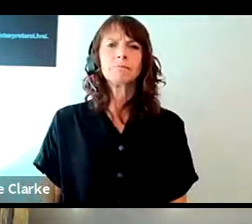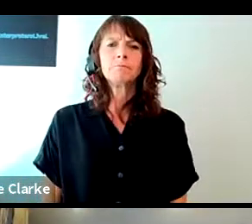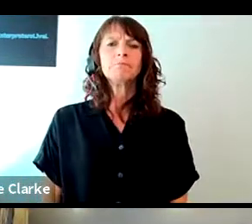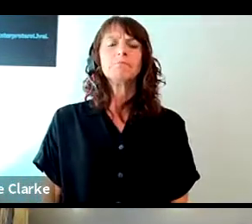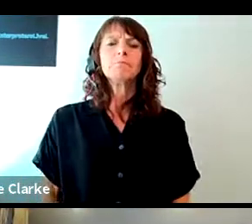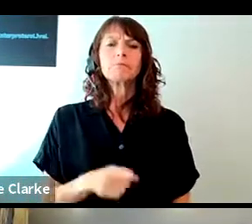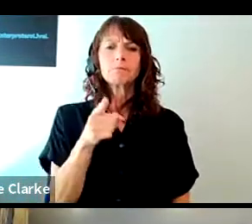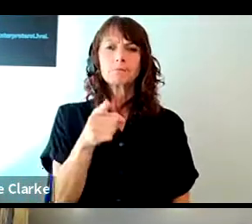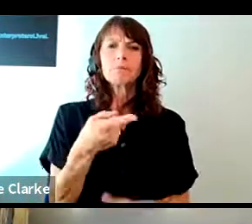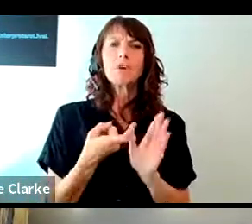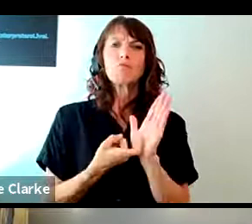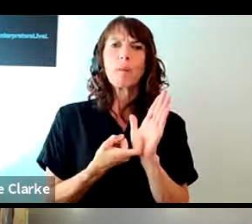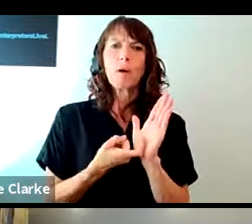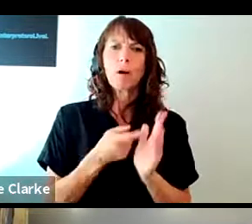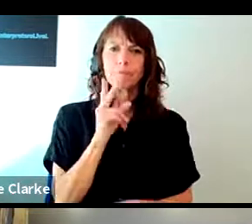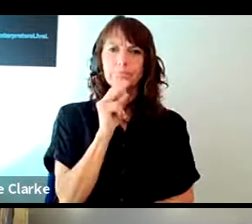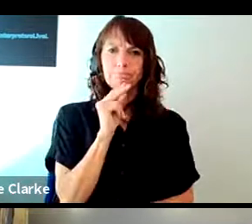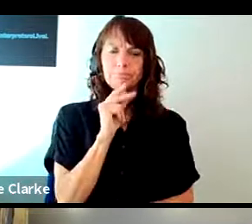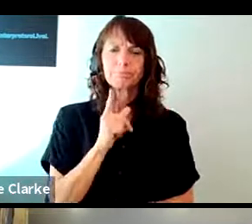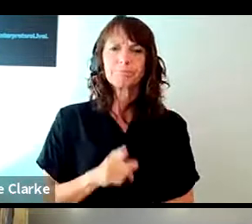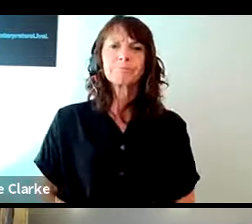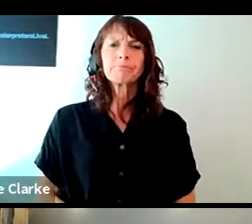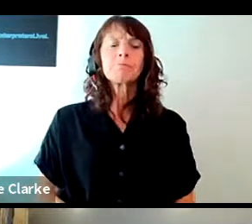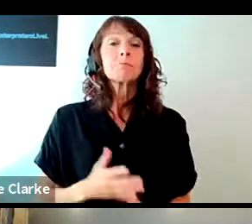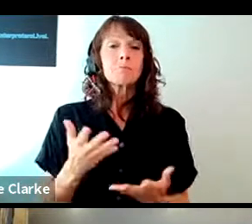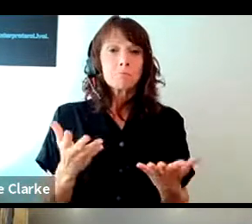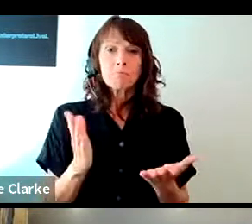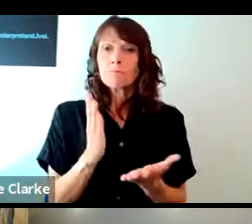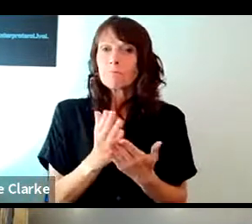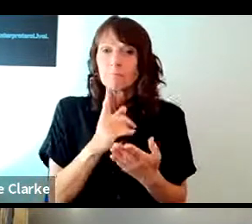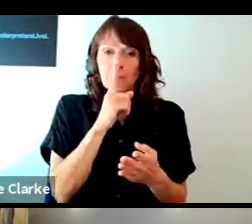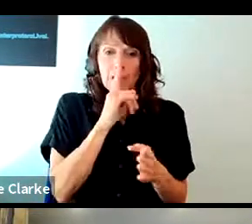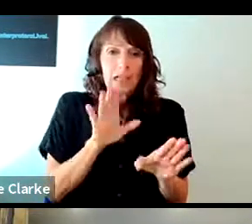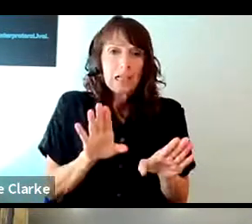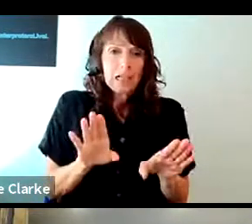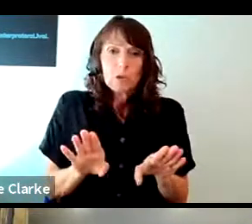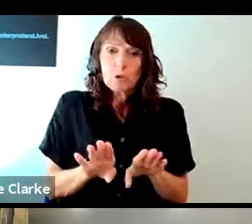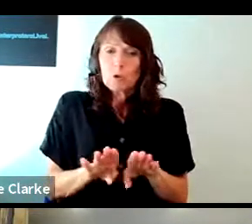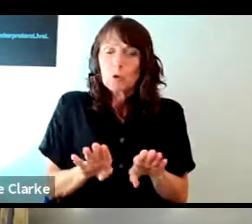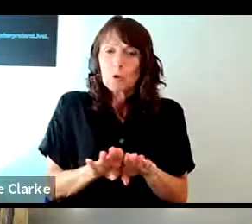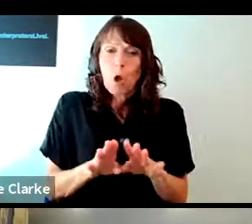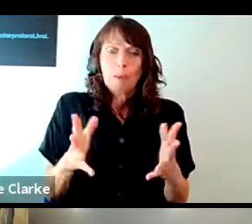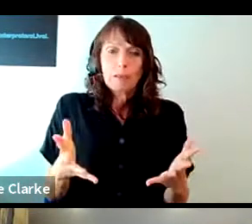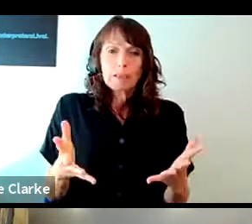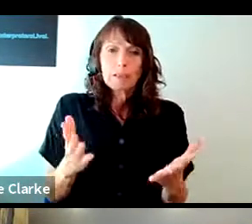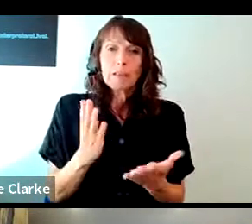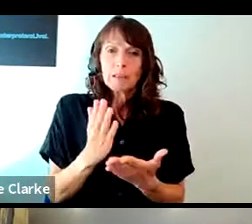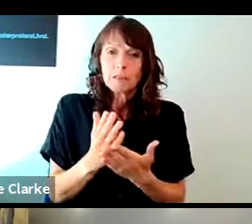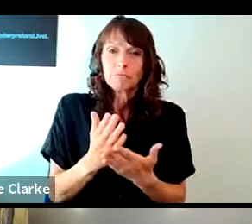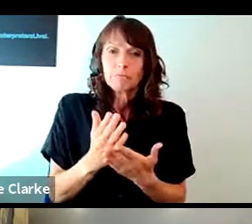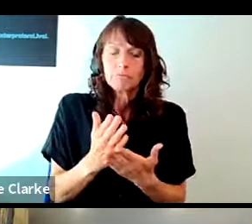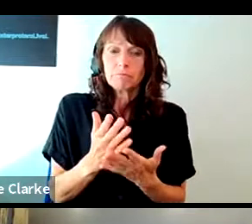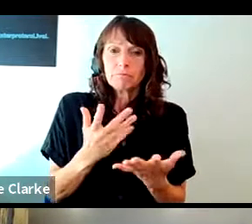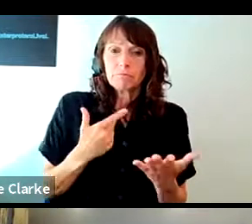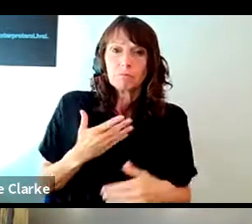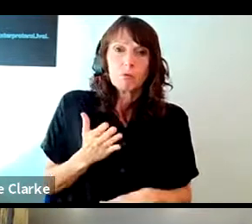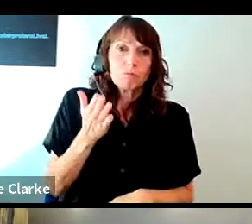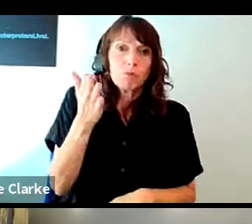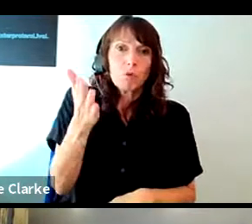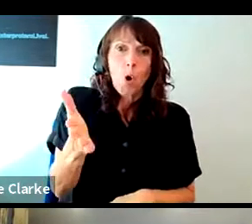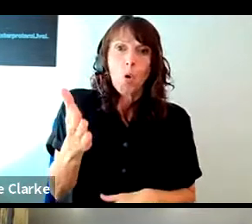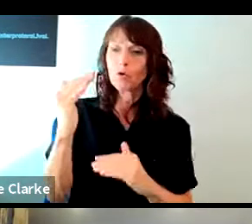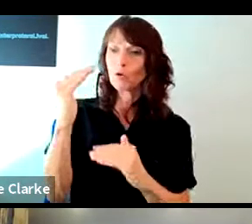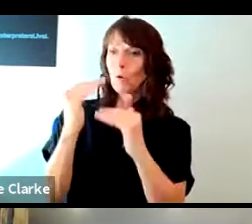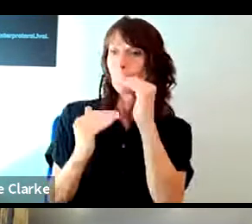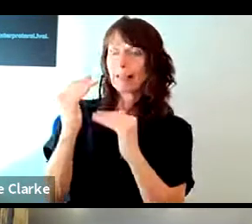Here, I think it is very common to see, actually I think it's a law that you go to a building,